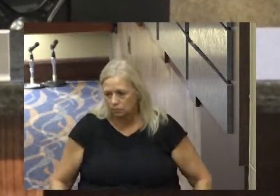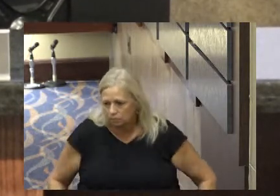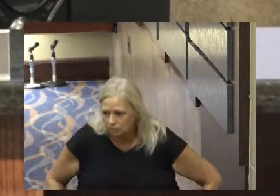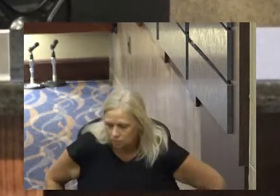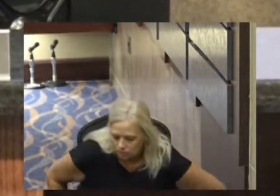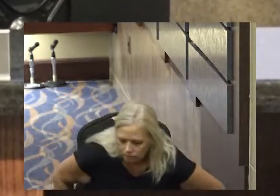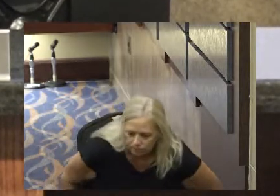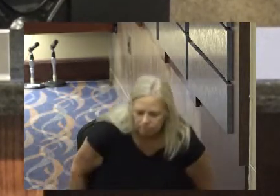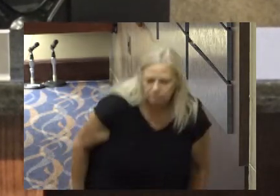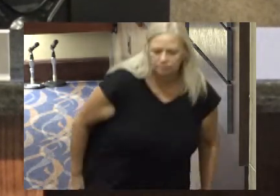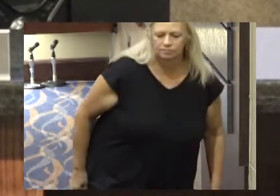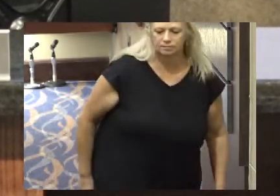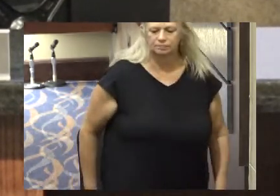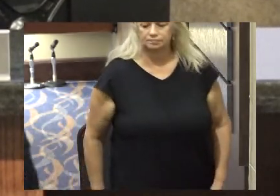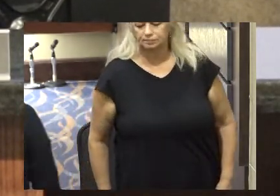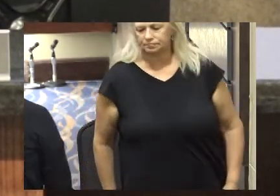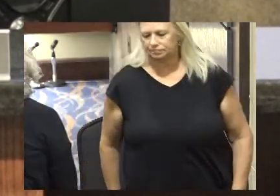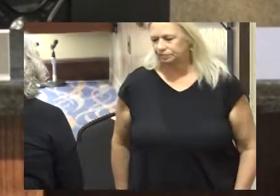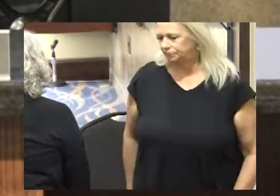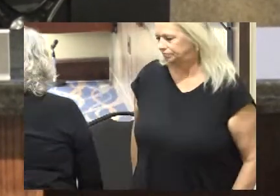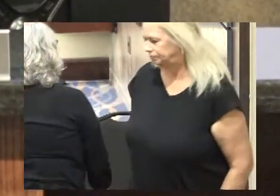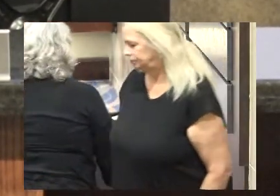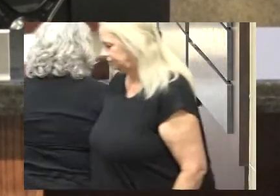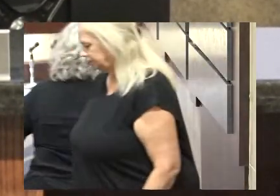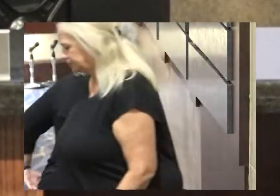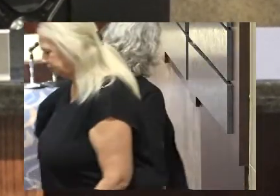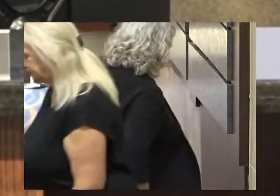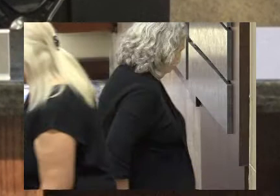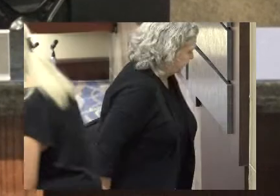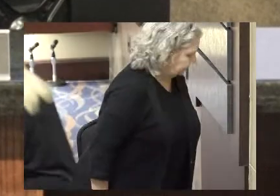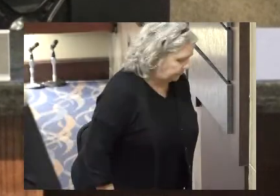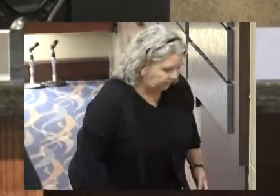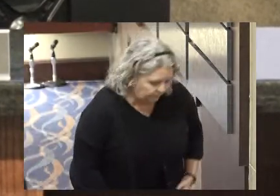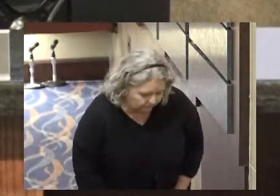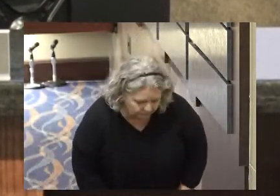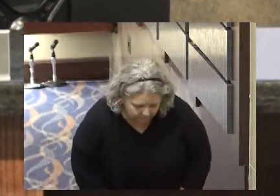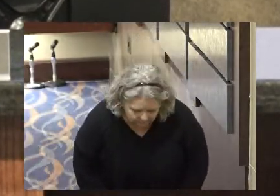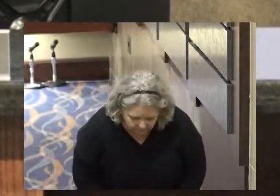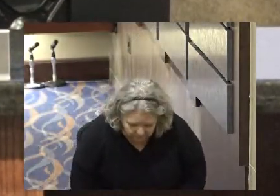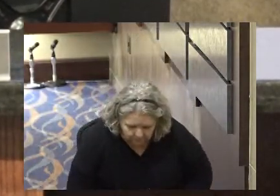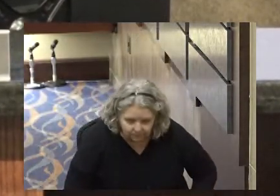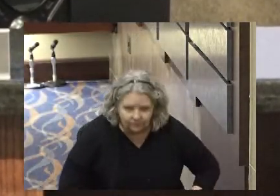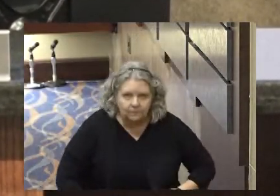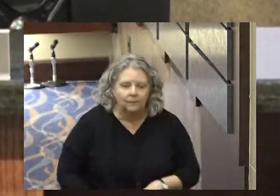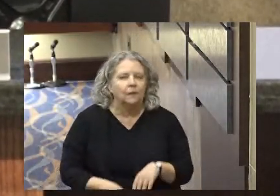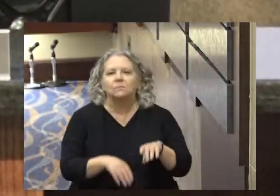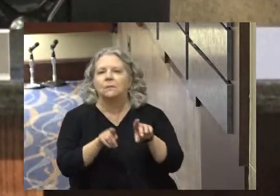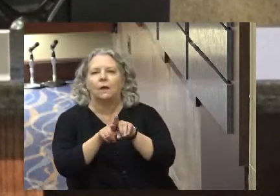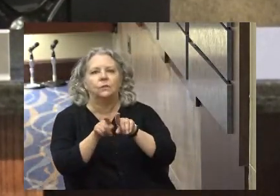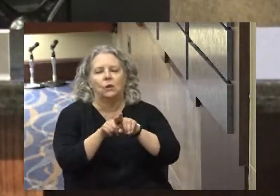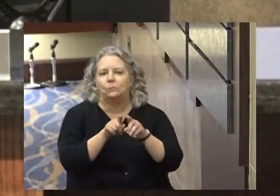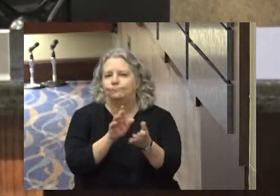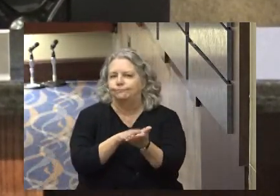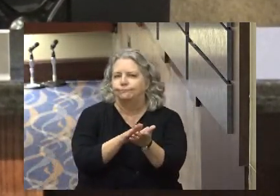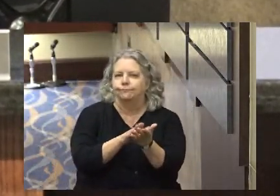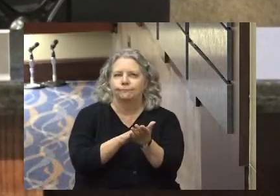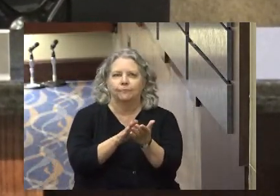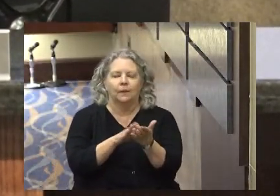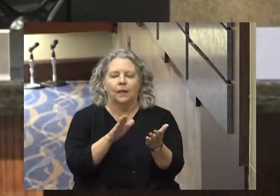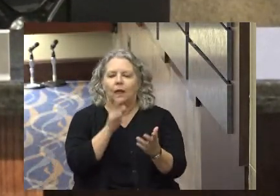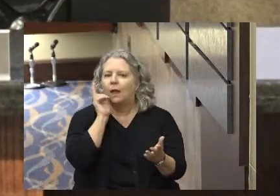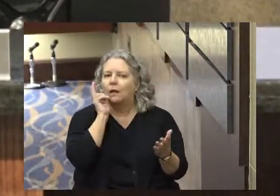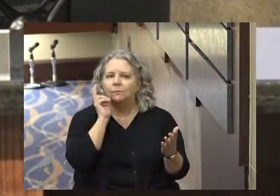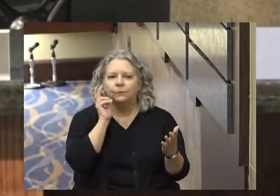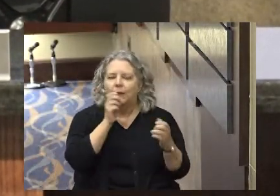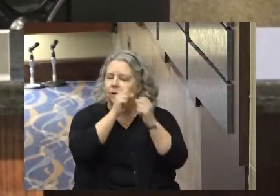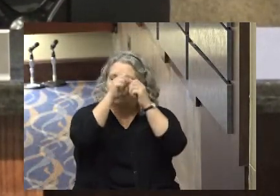But again, just Bradley, you're such a man of vision, competency, strategy, and innovation, ability to herd cats. Everyone gets